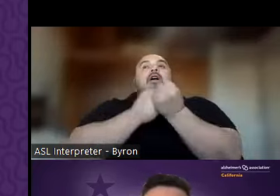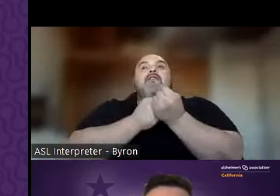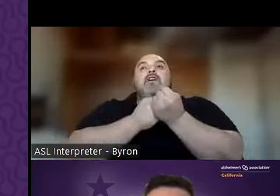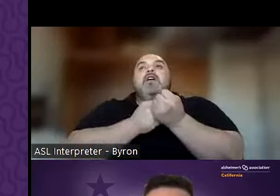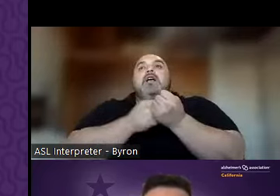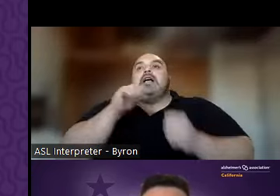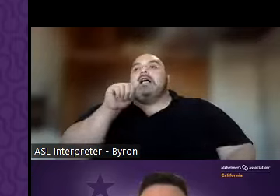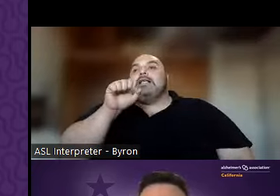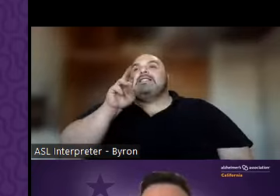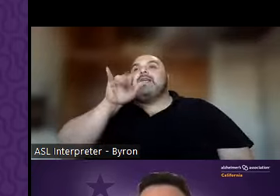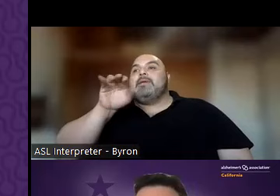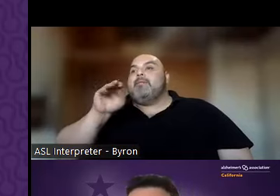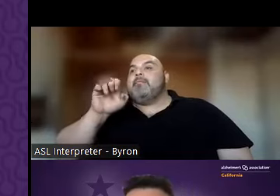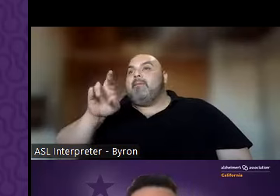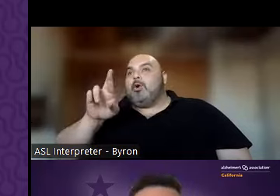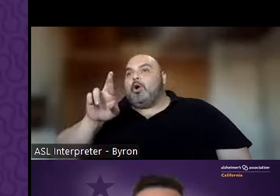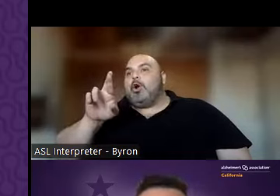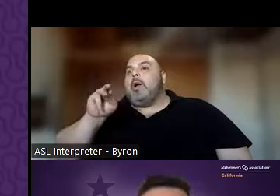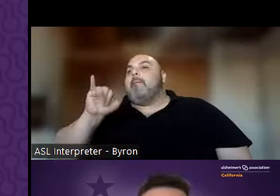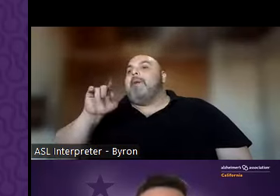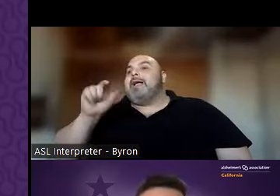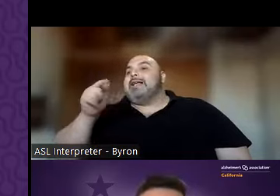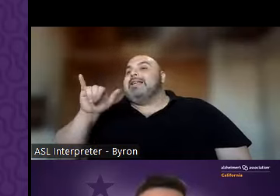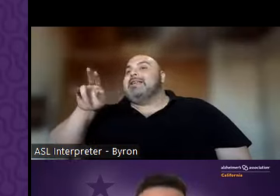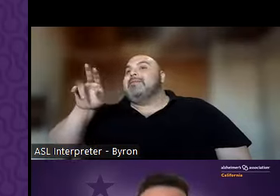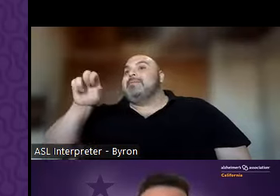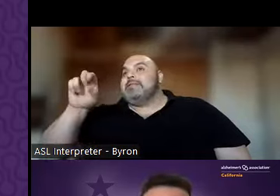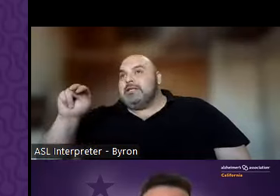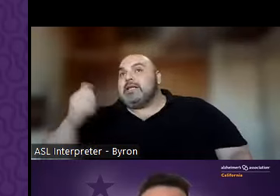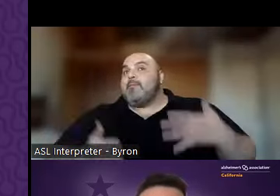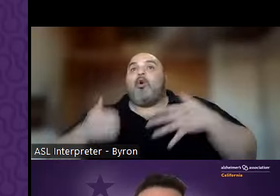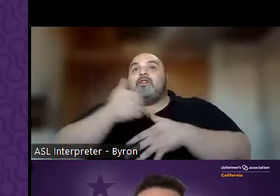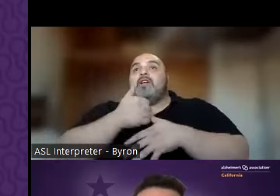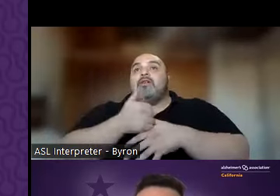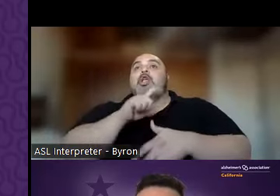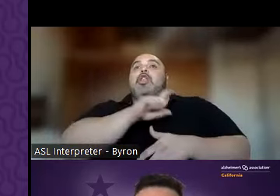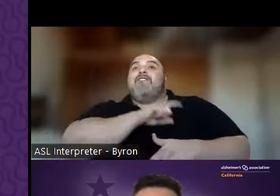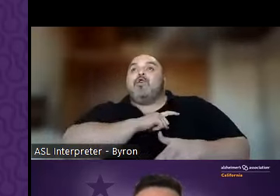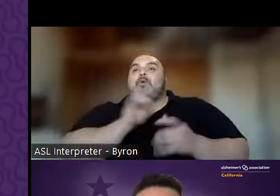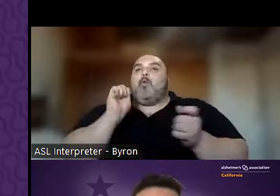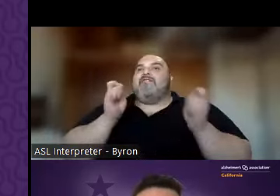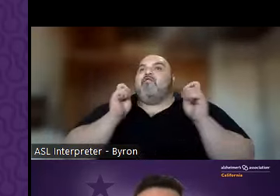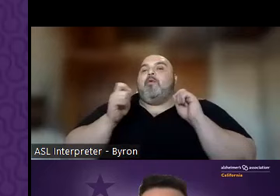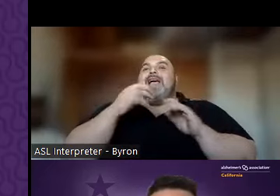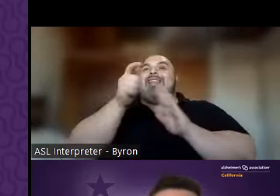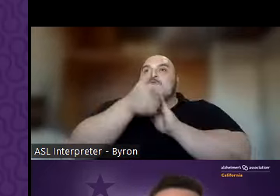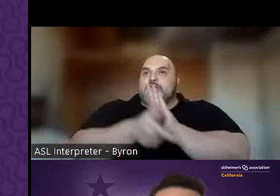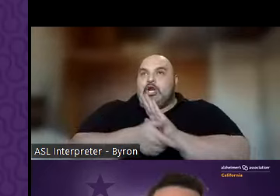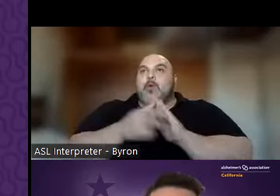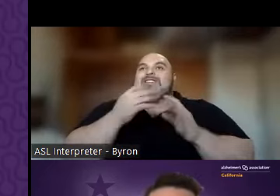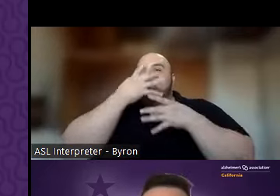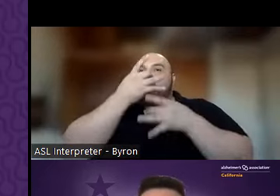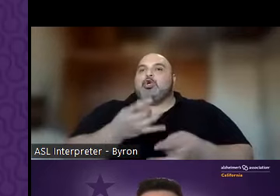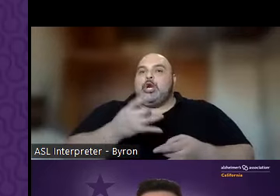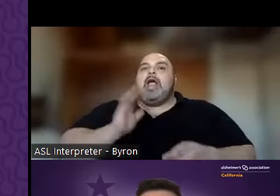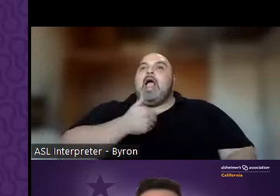Assemblymember Mike Gibson, who has prioritized law enforcement reform in the legislature and was interested in our